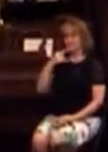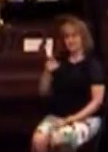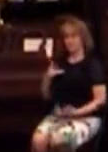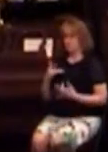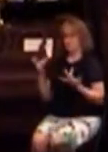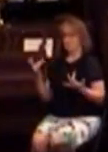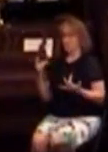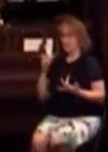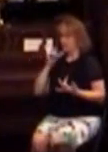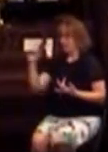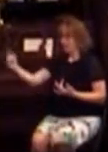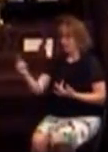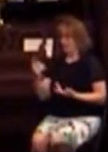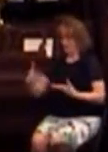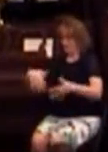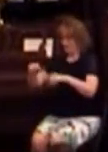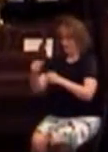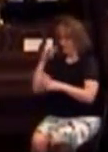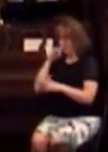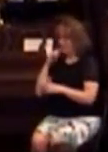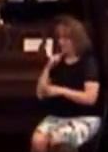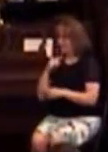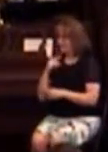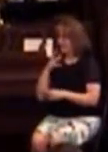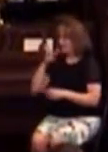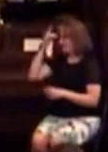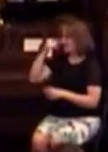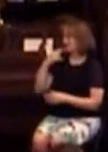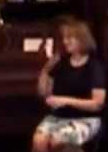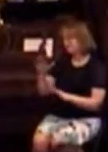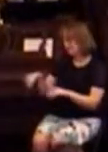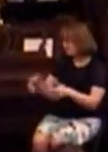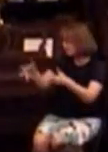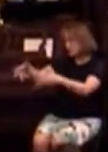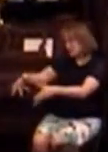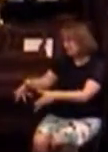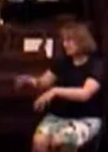that's what happened in Jesus' case. Jesus is left in the synagogue. Listen, that's